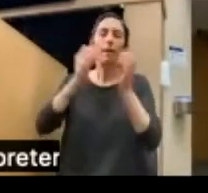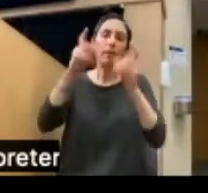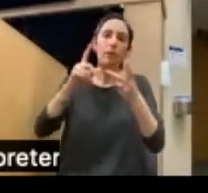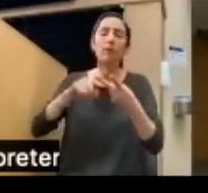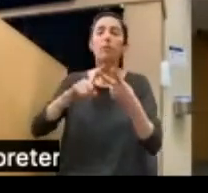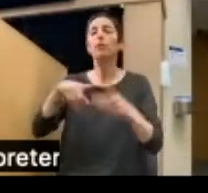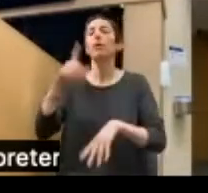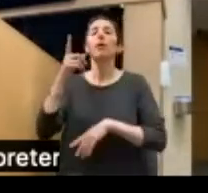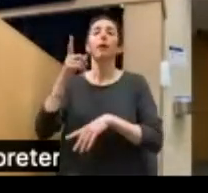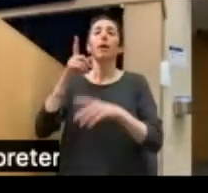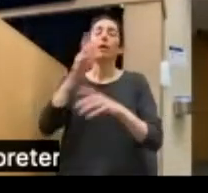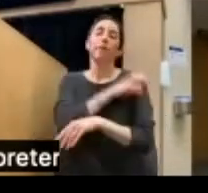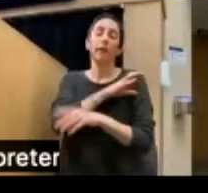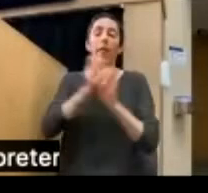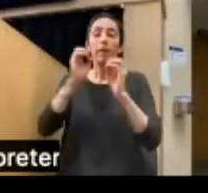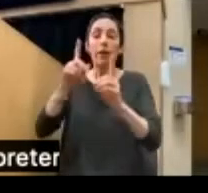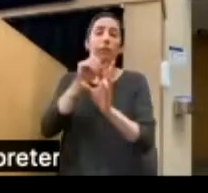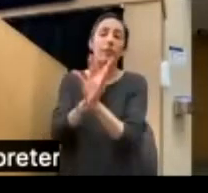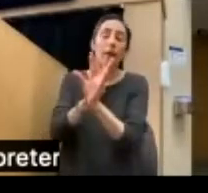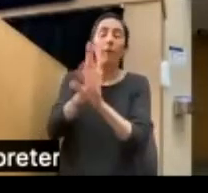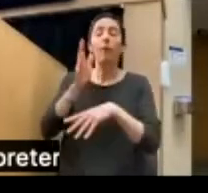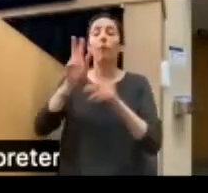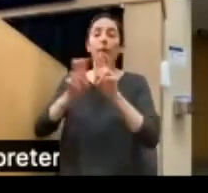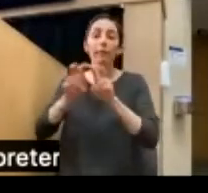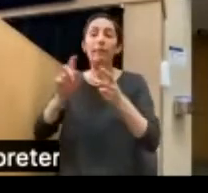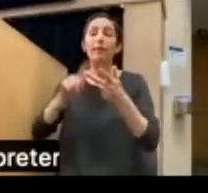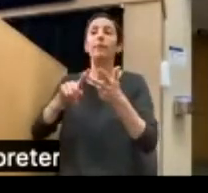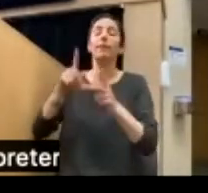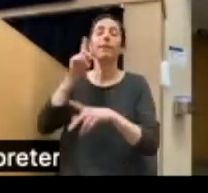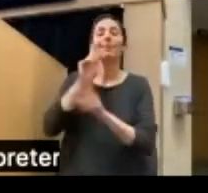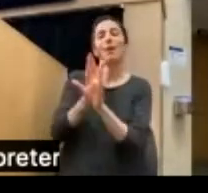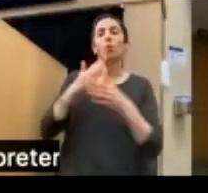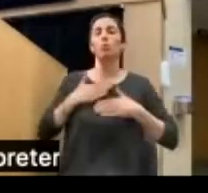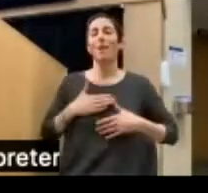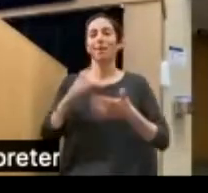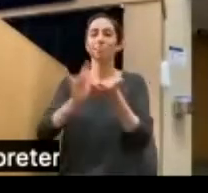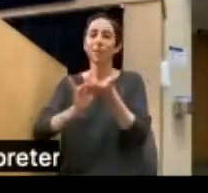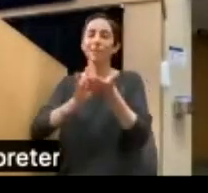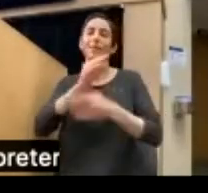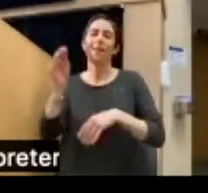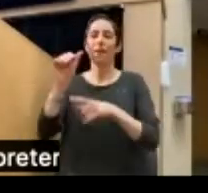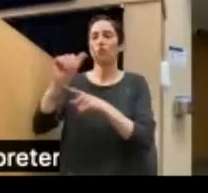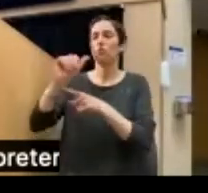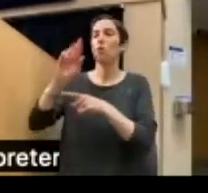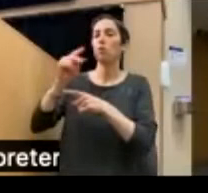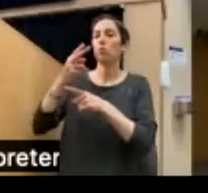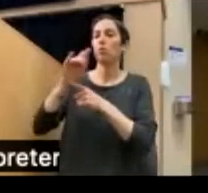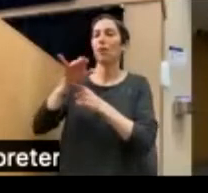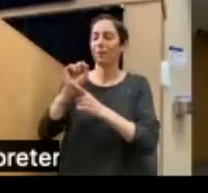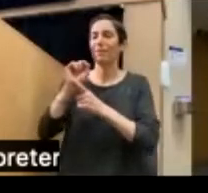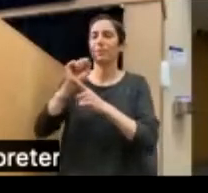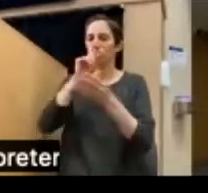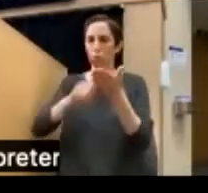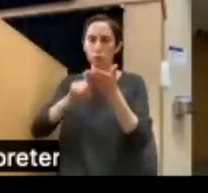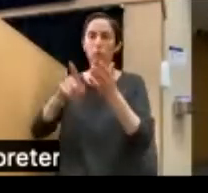and psychoanalysis, and psychosomatic medicine, as well as arthritis research. He made important contributions to the relationship